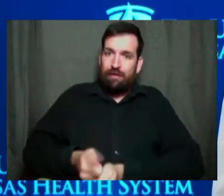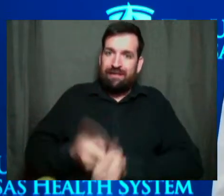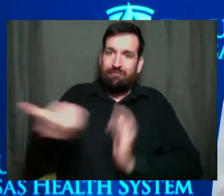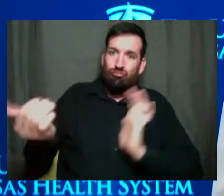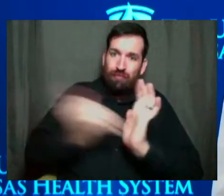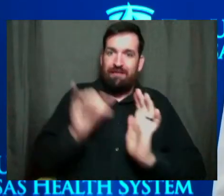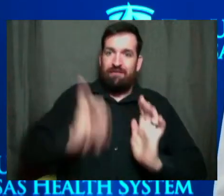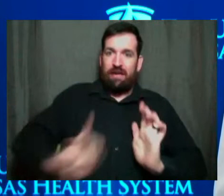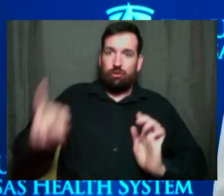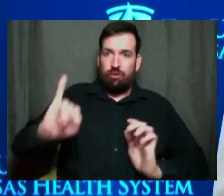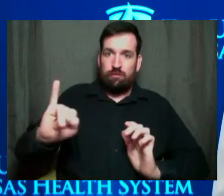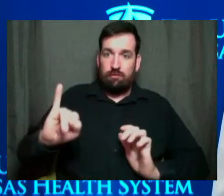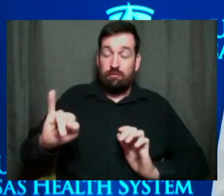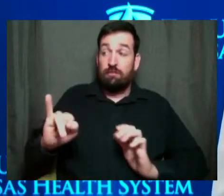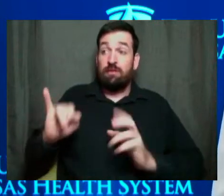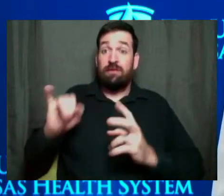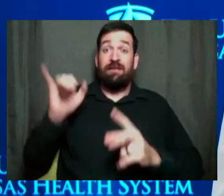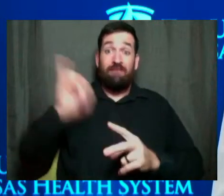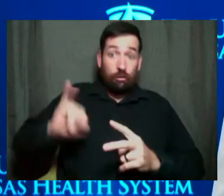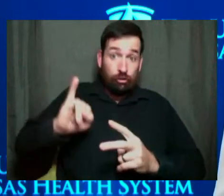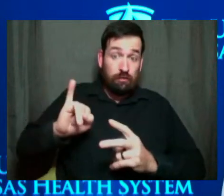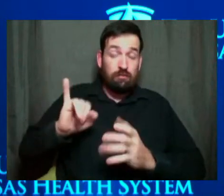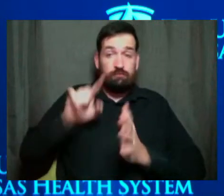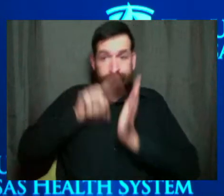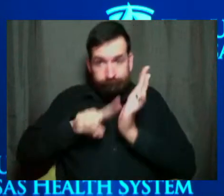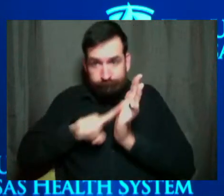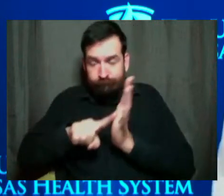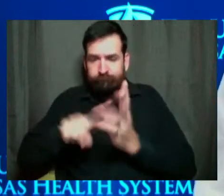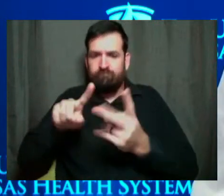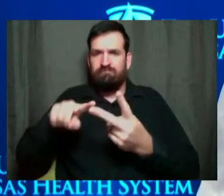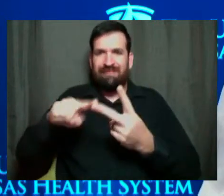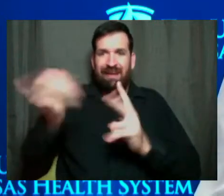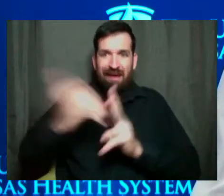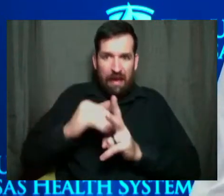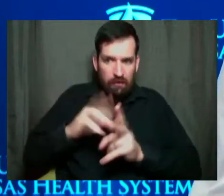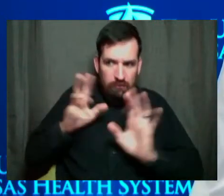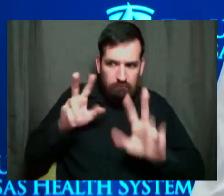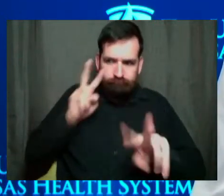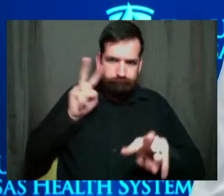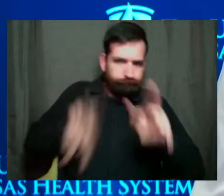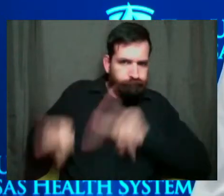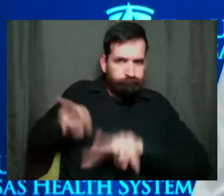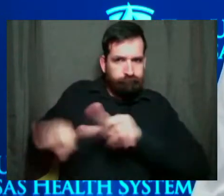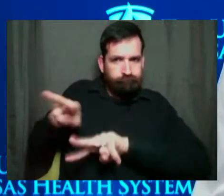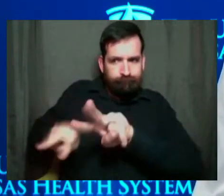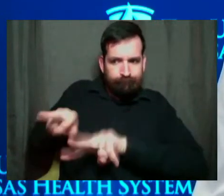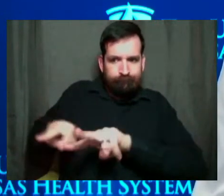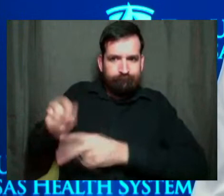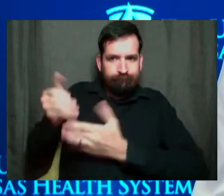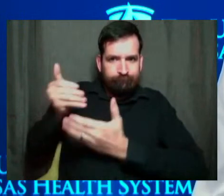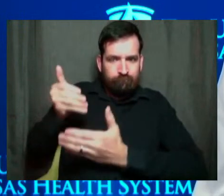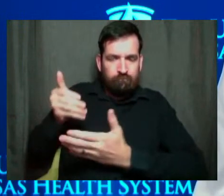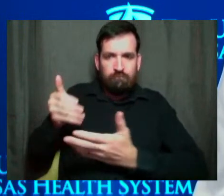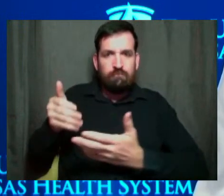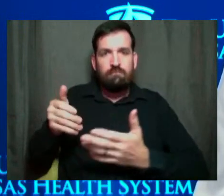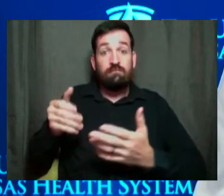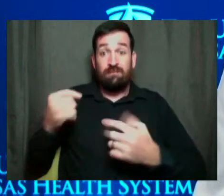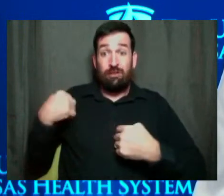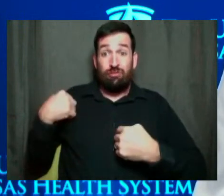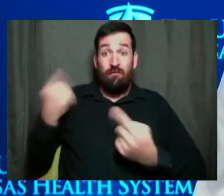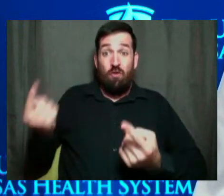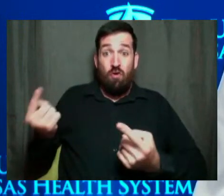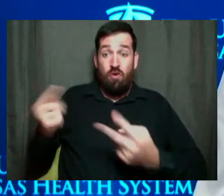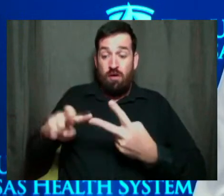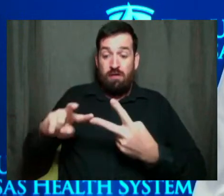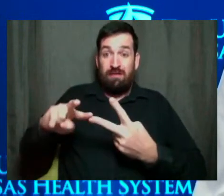and you get reinfected a second time, then they check and see how are you doing. They closely monitor that. What they know is that thus far, those people who are getting reinfected